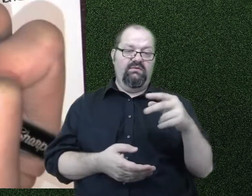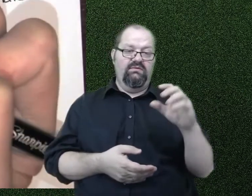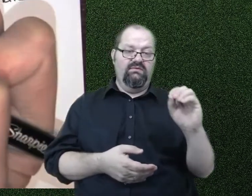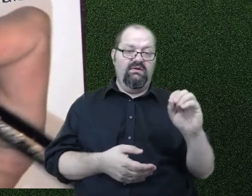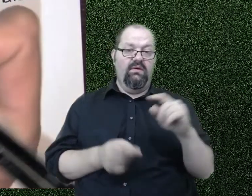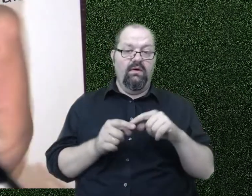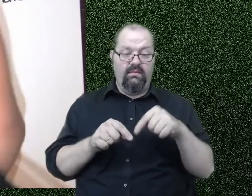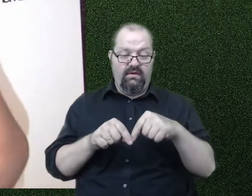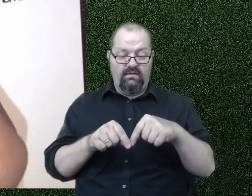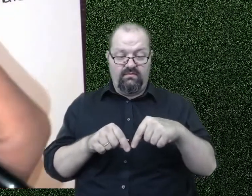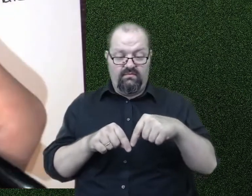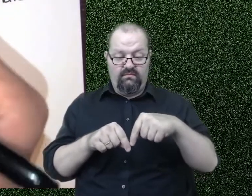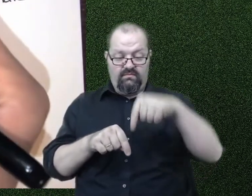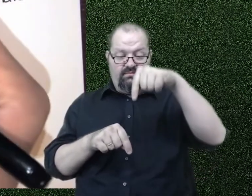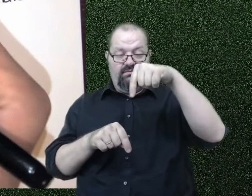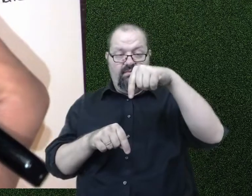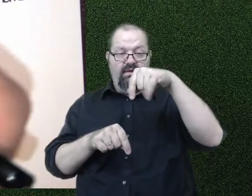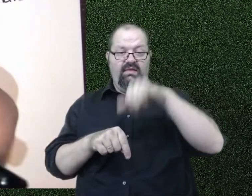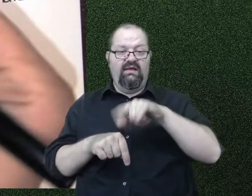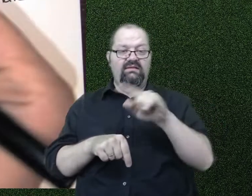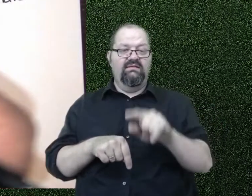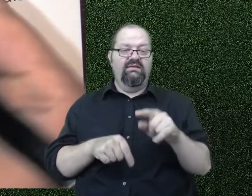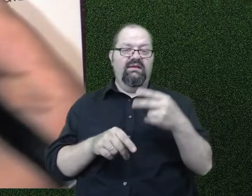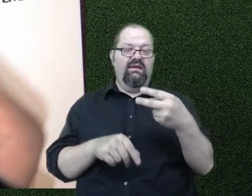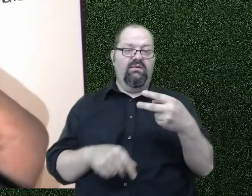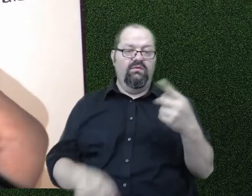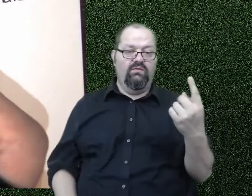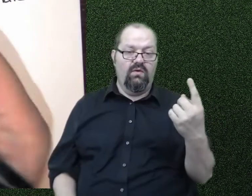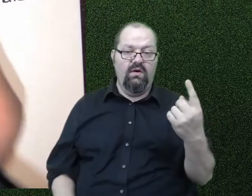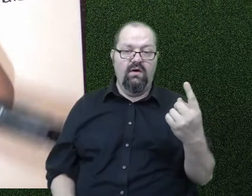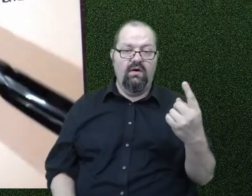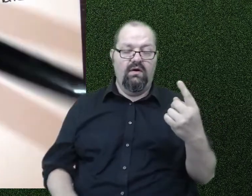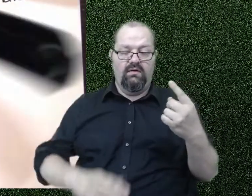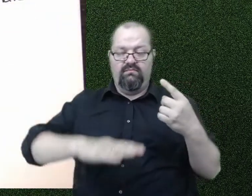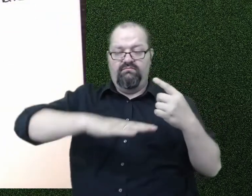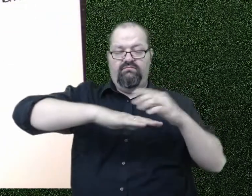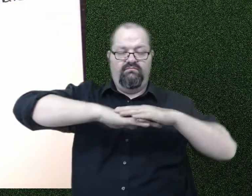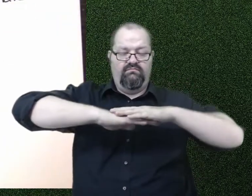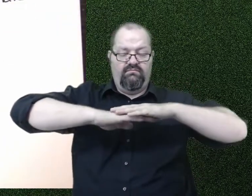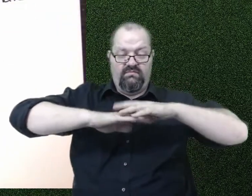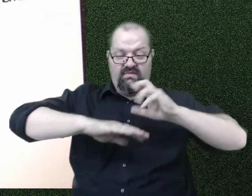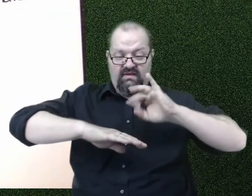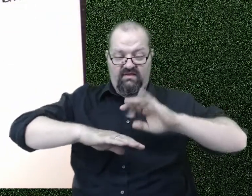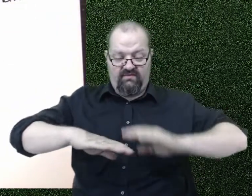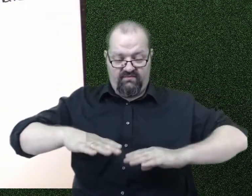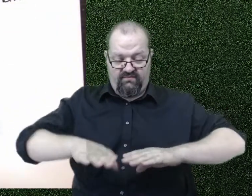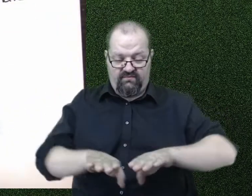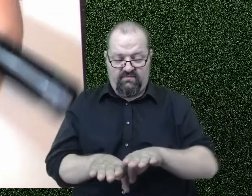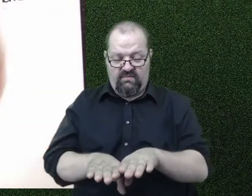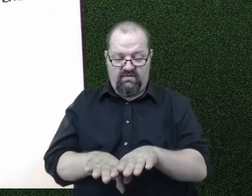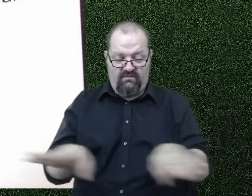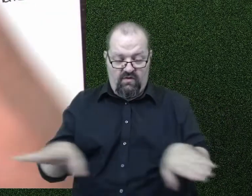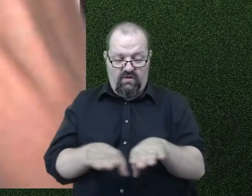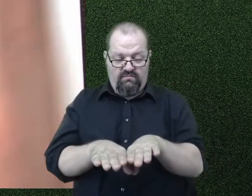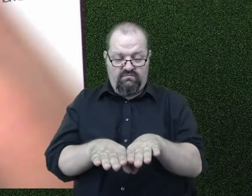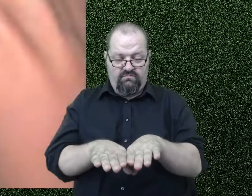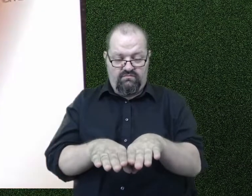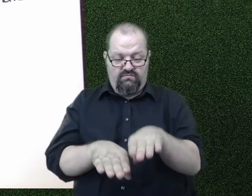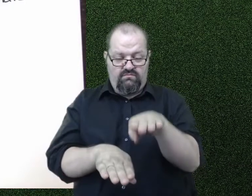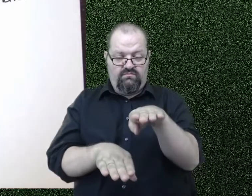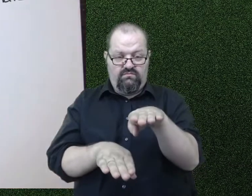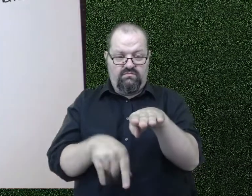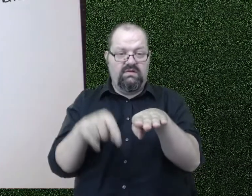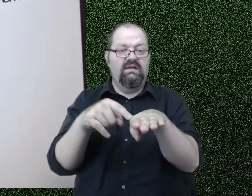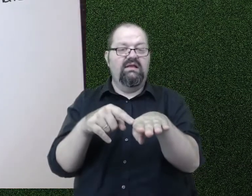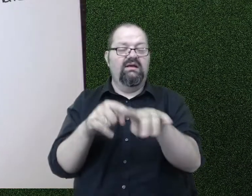equals 1. So there's another plane, z equals 1, that would slice up from me, up there. And then z equals 2 is 1 level